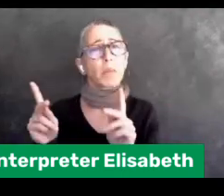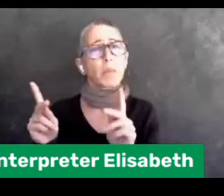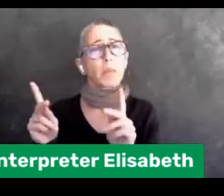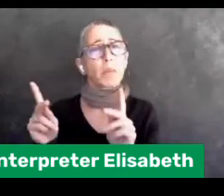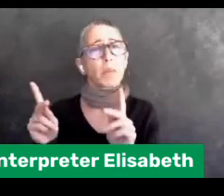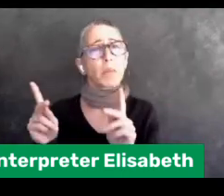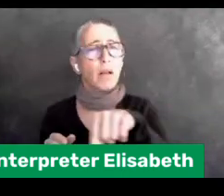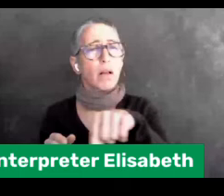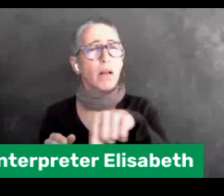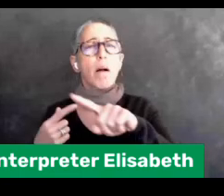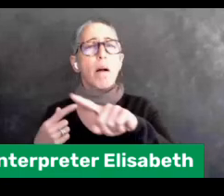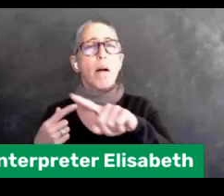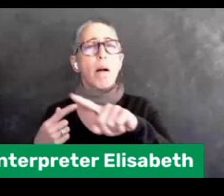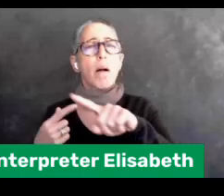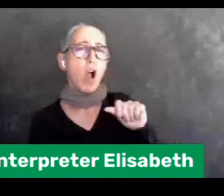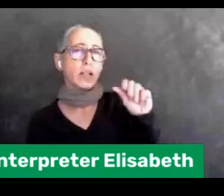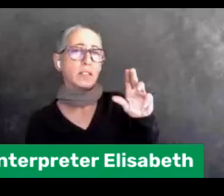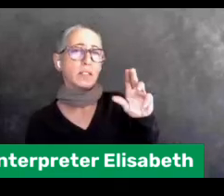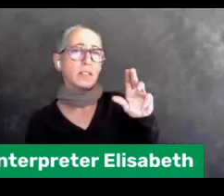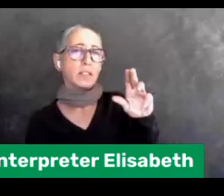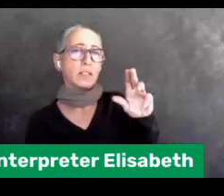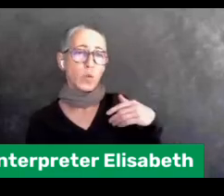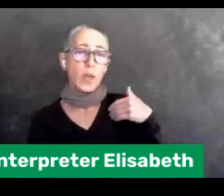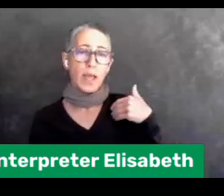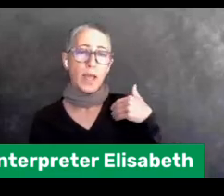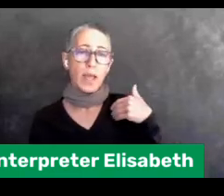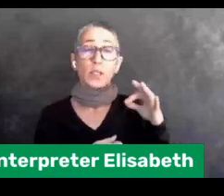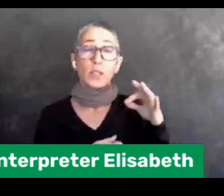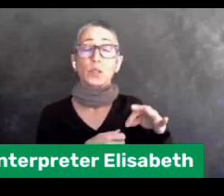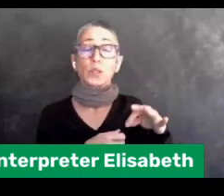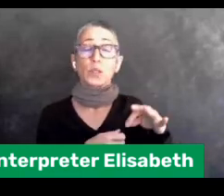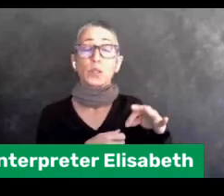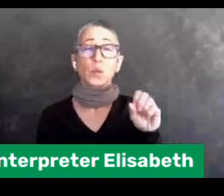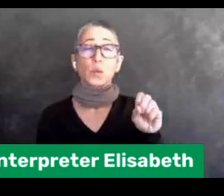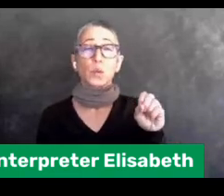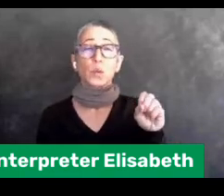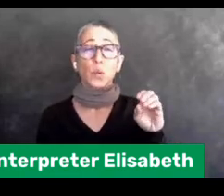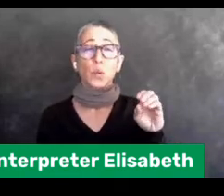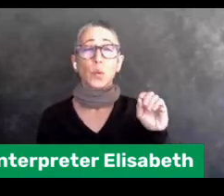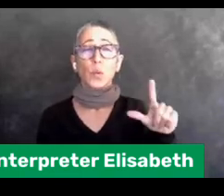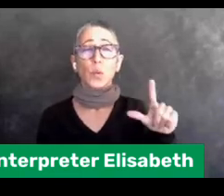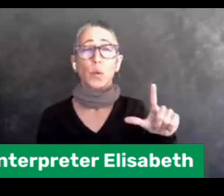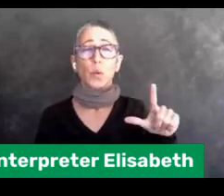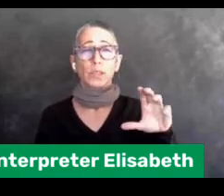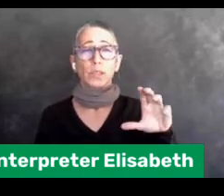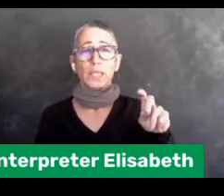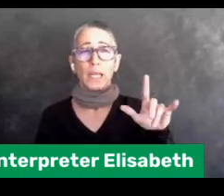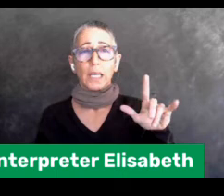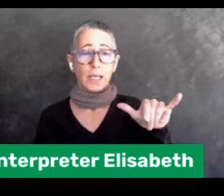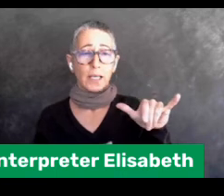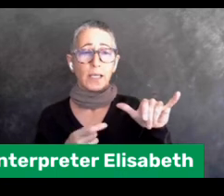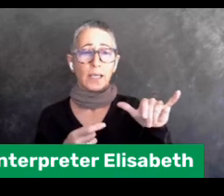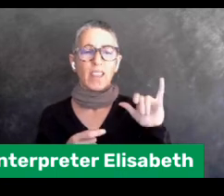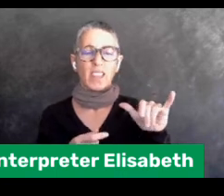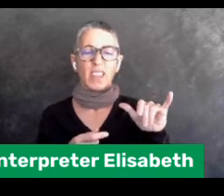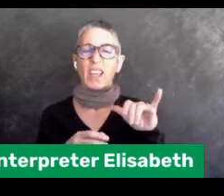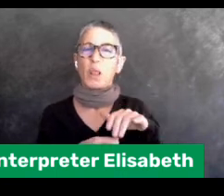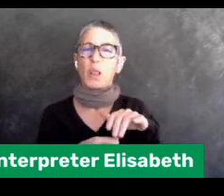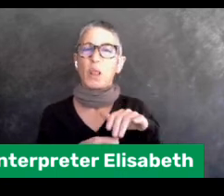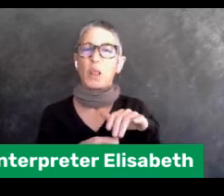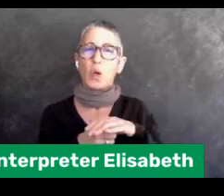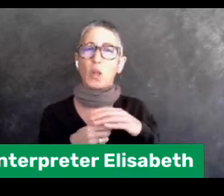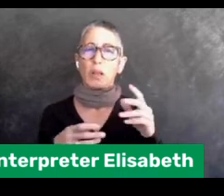attend the Soul City Community Market with fresh fruits and veggies and local business entrepreneurs selling